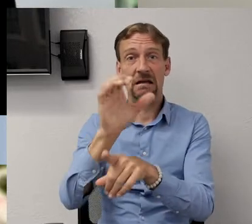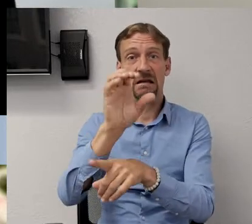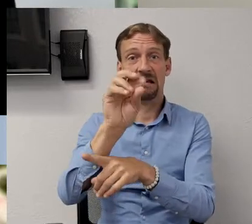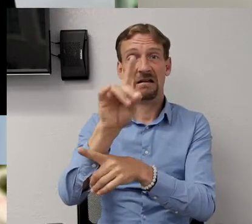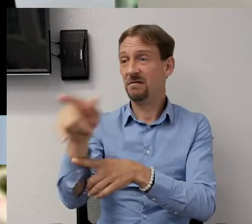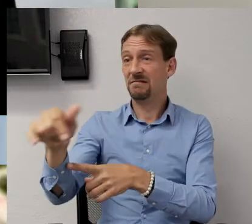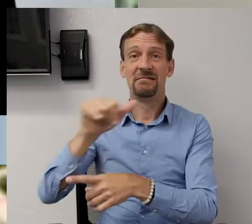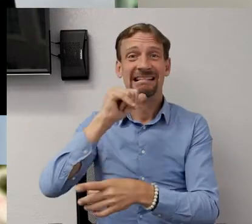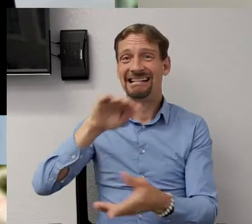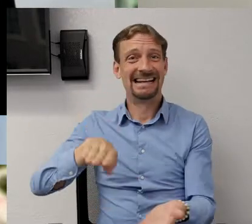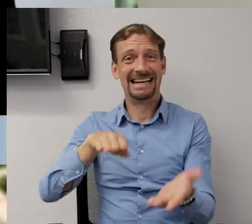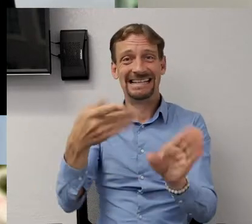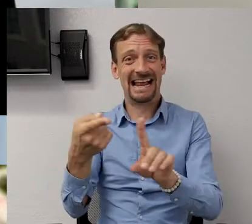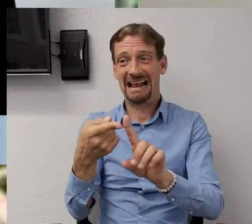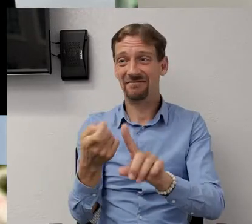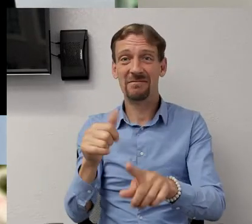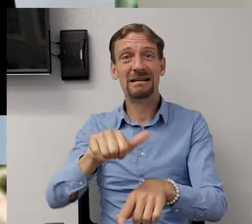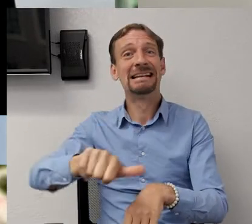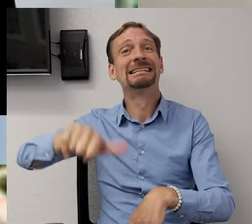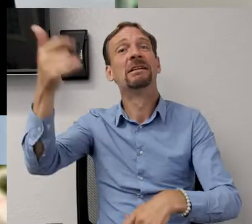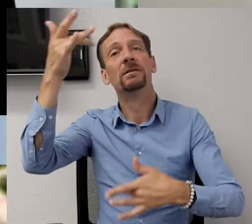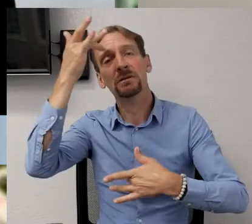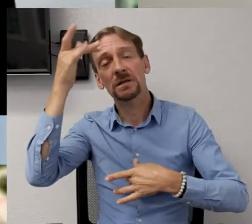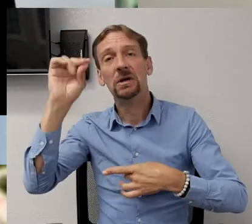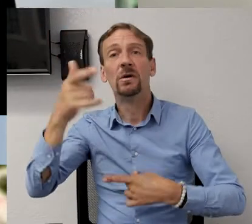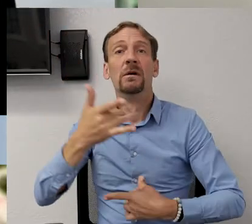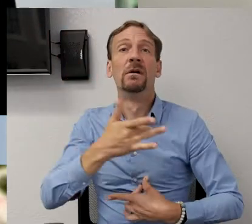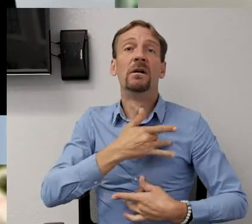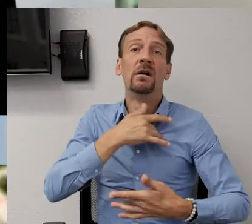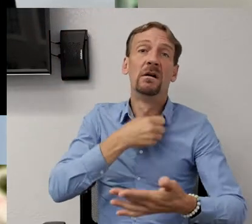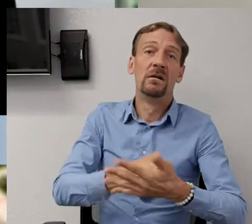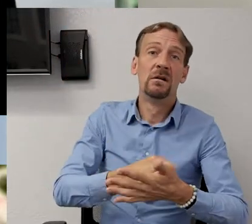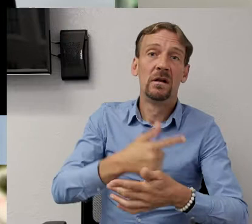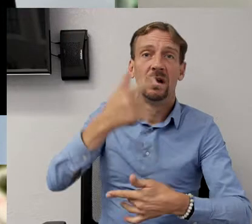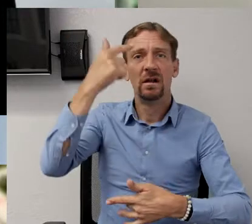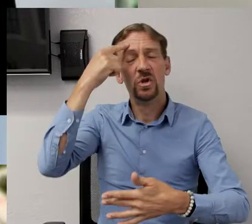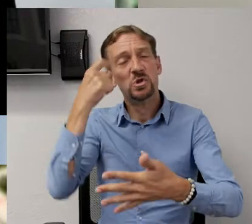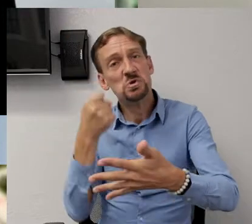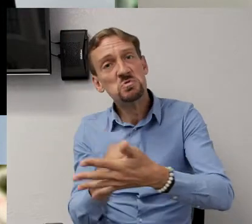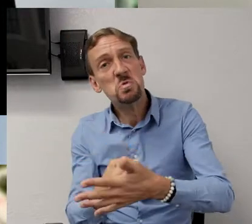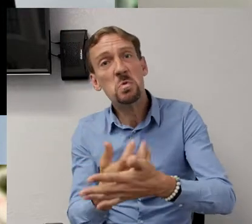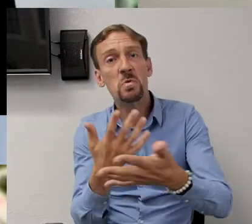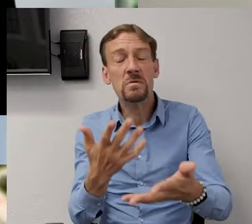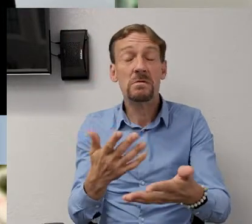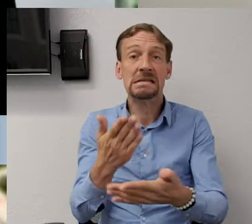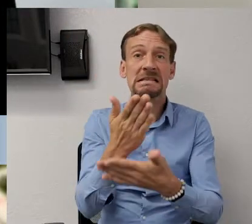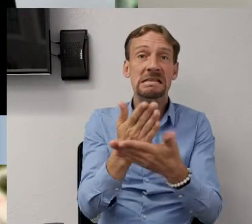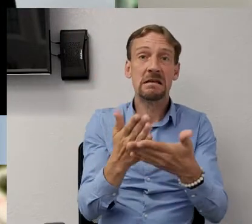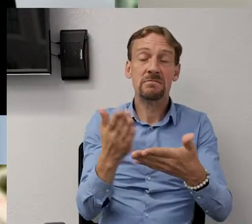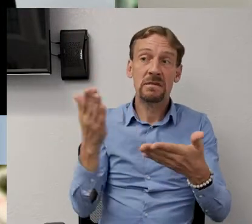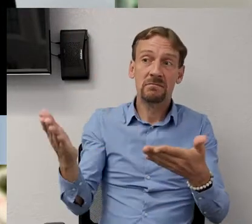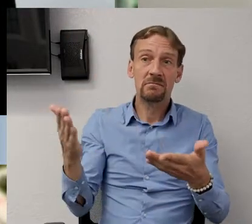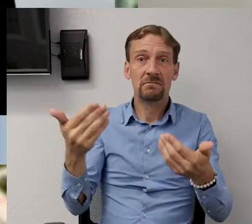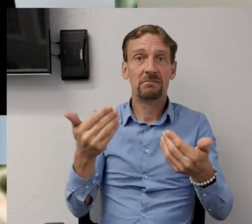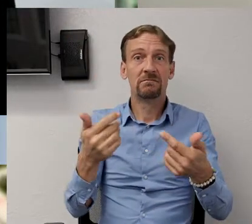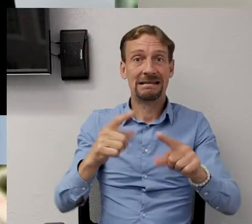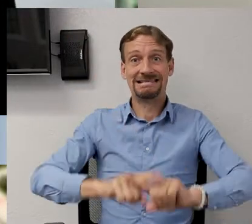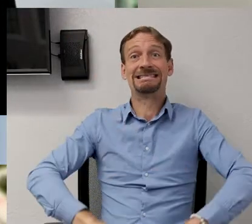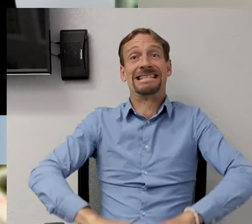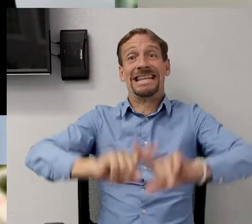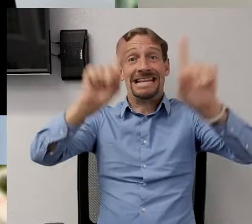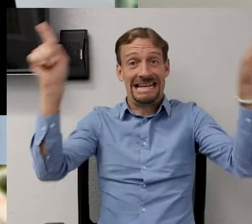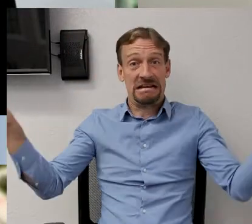that, if they had a massive heart attack or a massive stroke or something